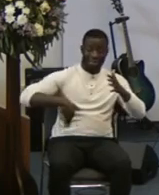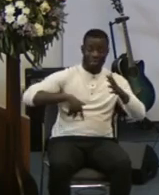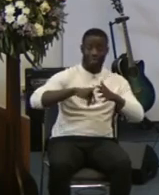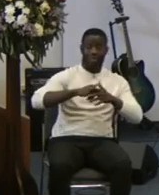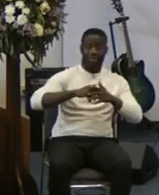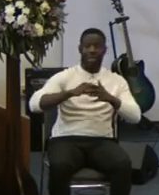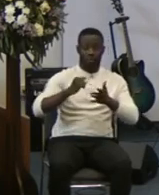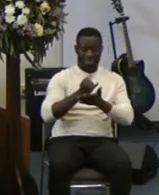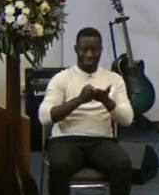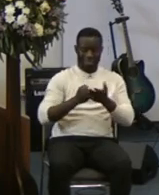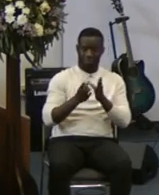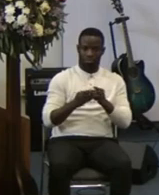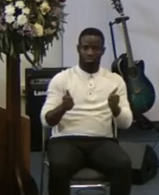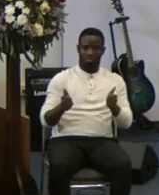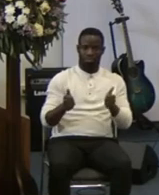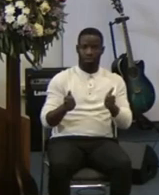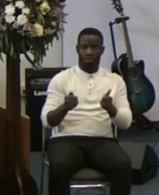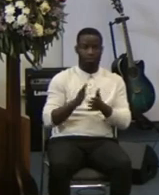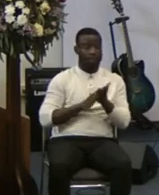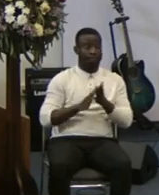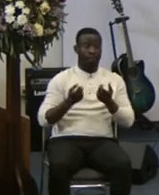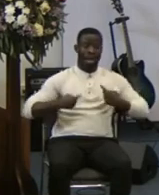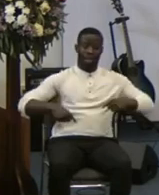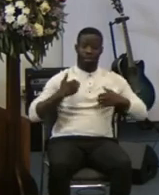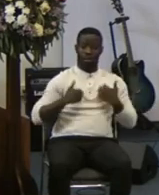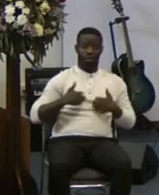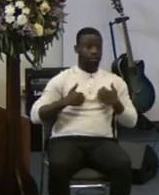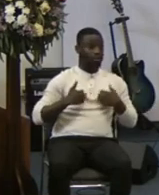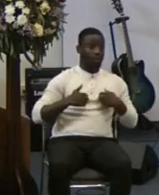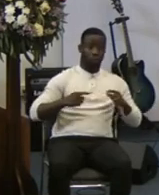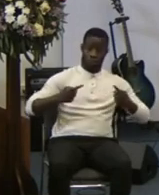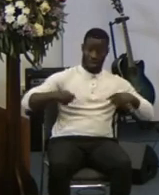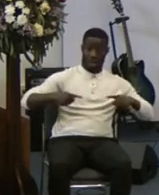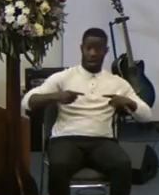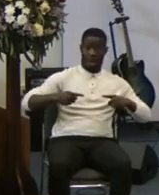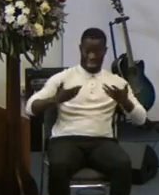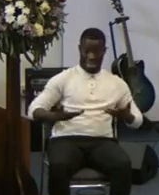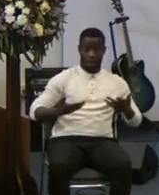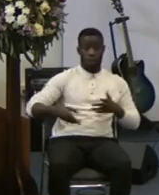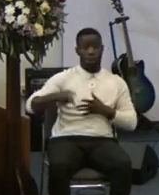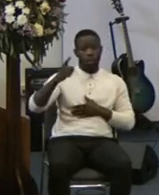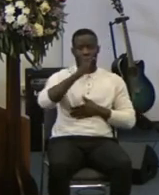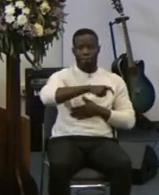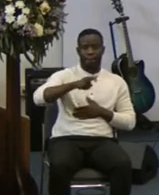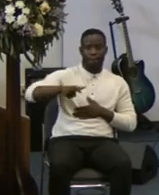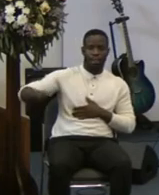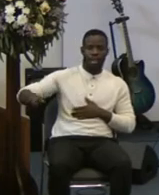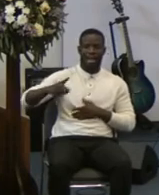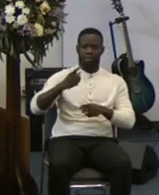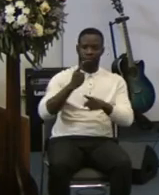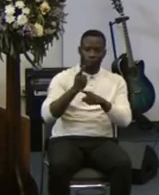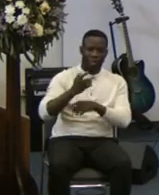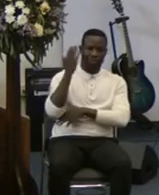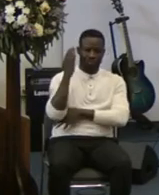sins really deserve. And that's looking forward to us, because we're God's people now. And we've been talking